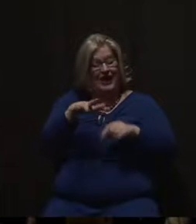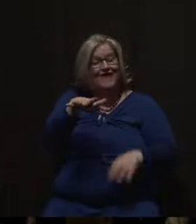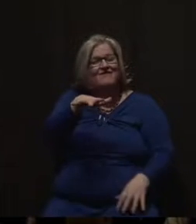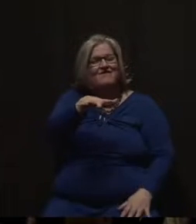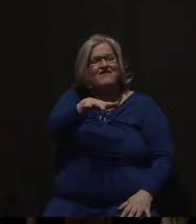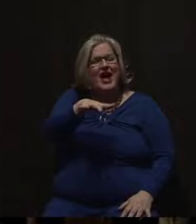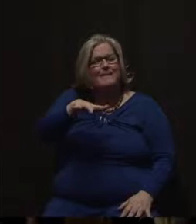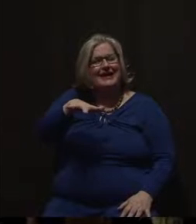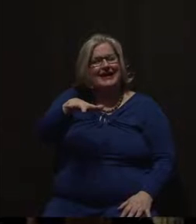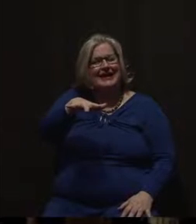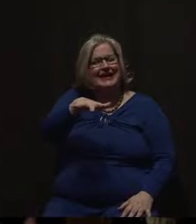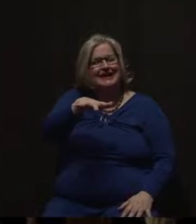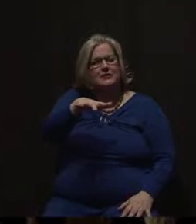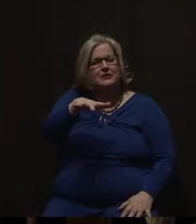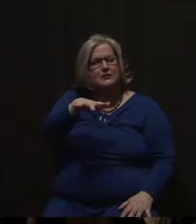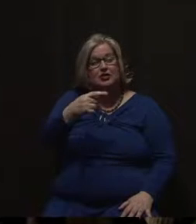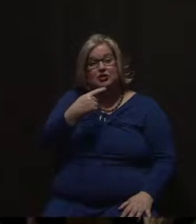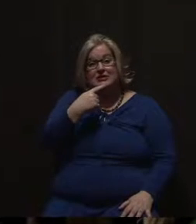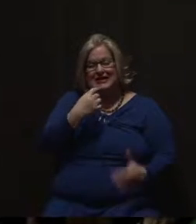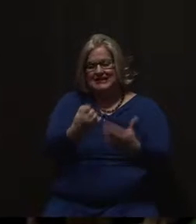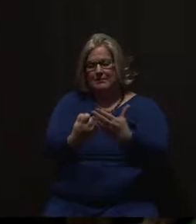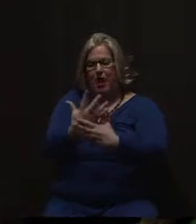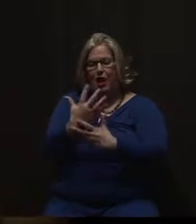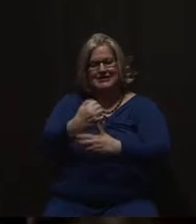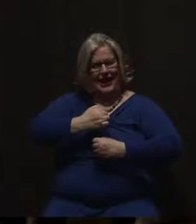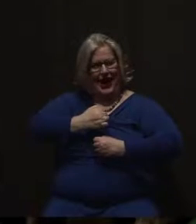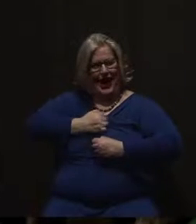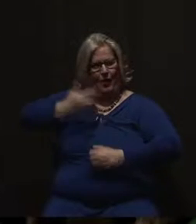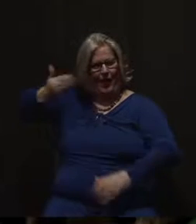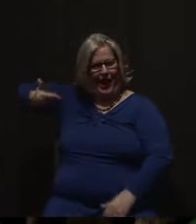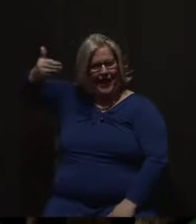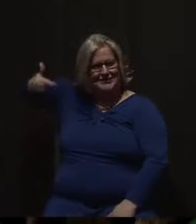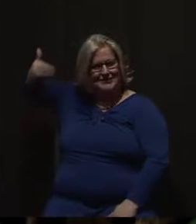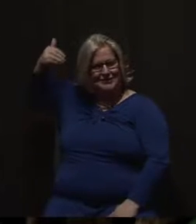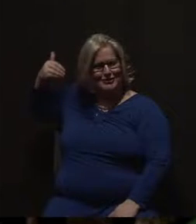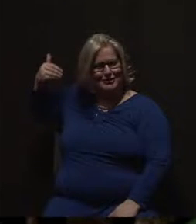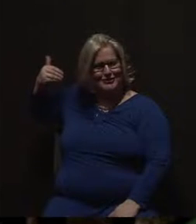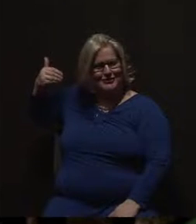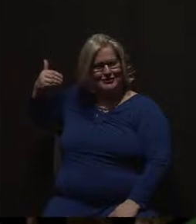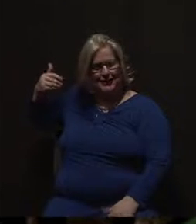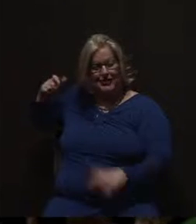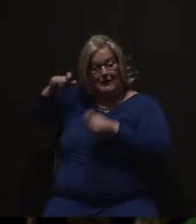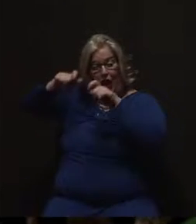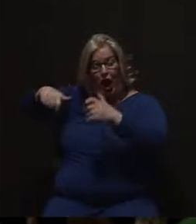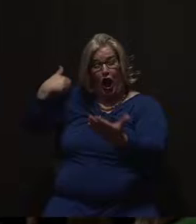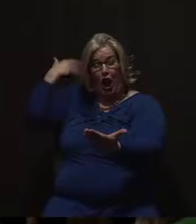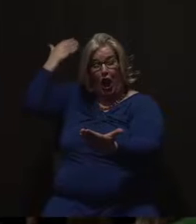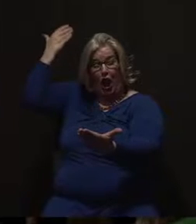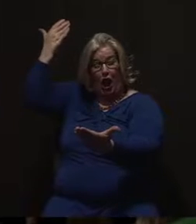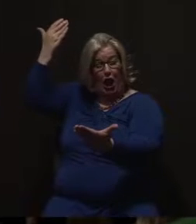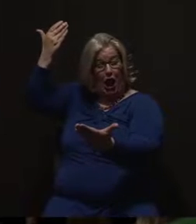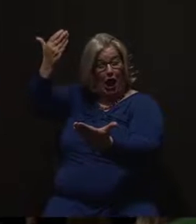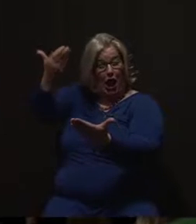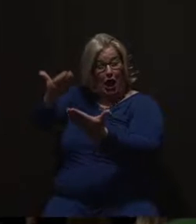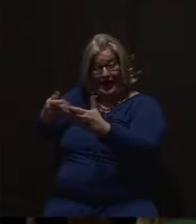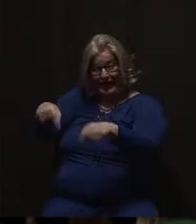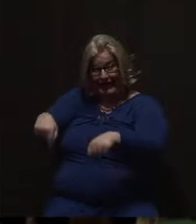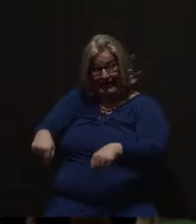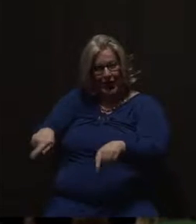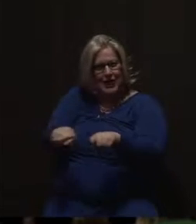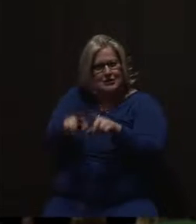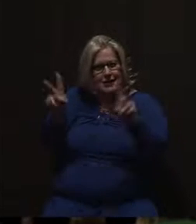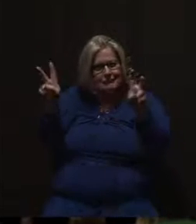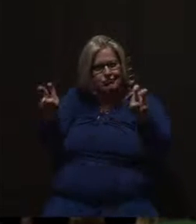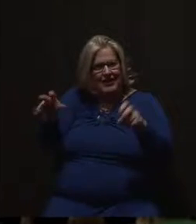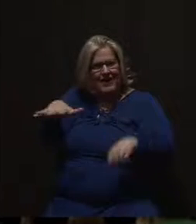the plants are ancestors. They've been here longer. We can learn from them. So it's a kind of family love in this kind of...